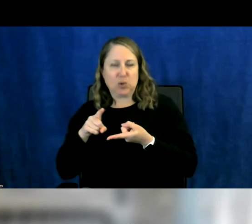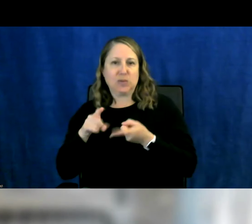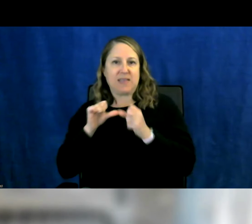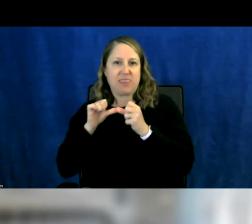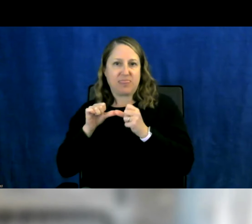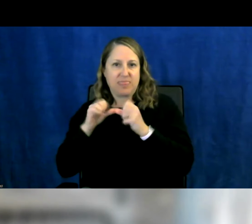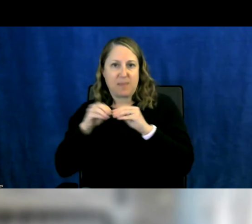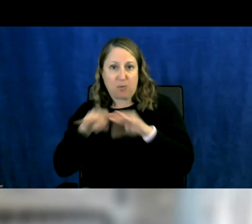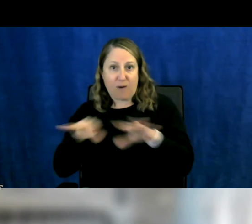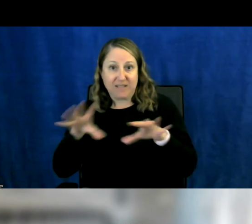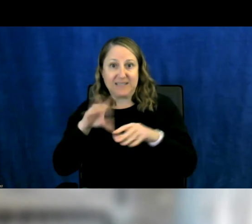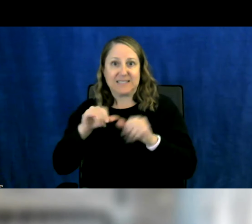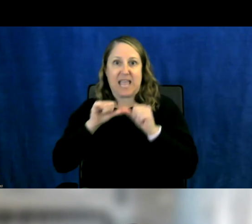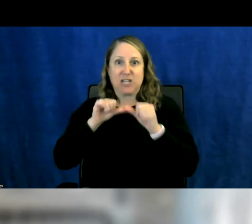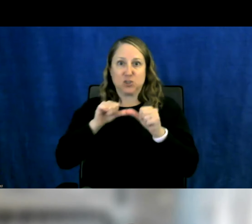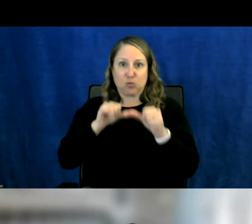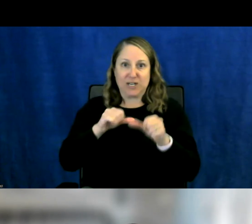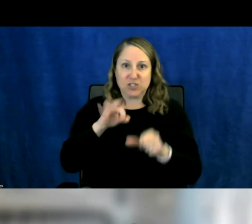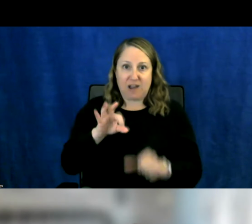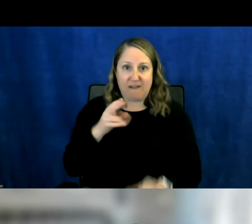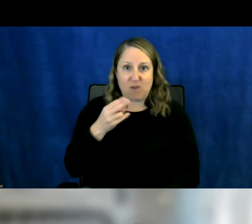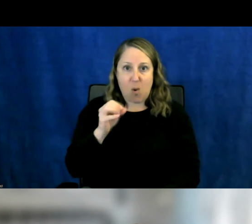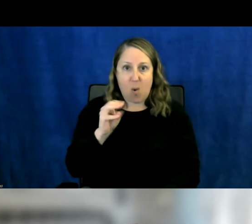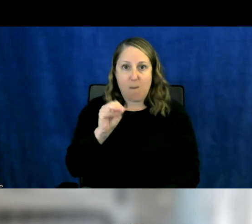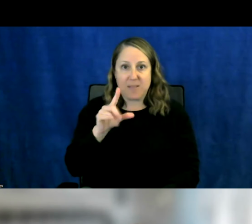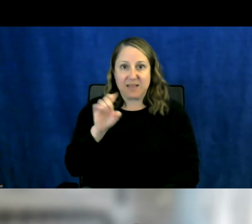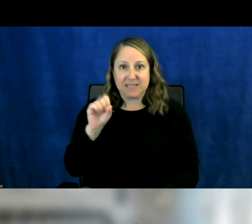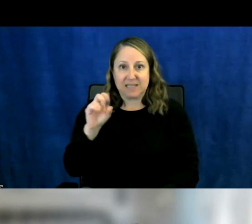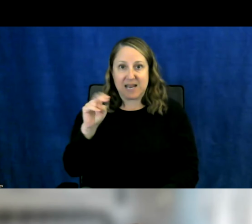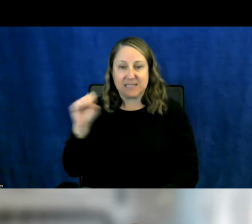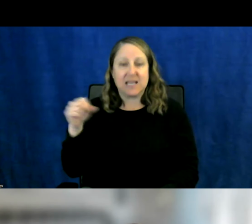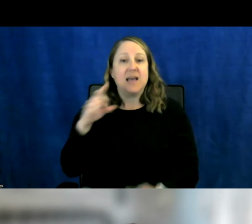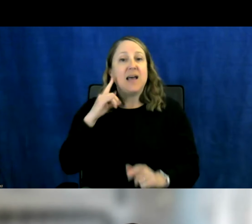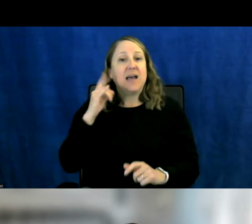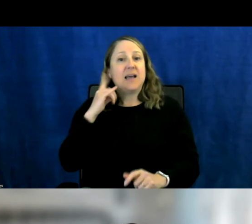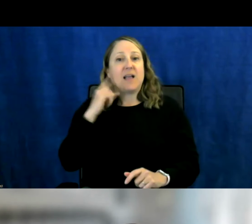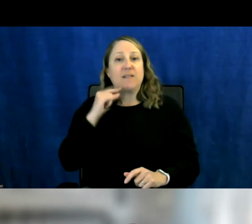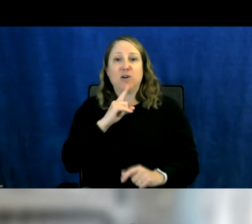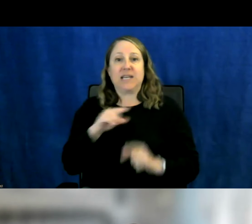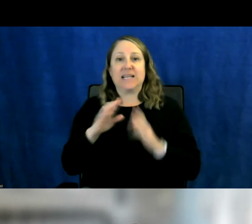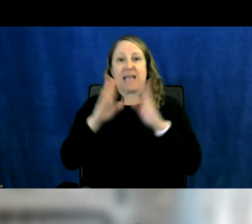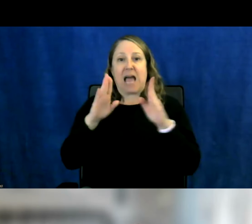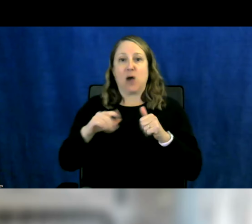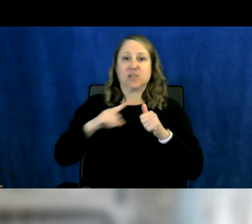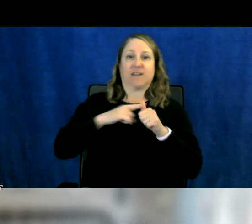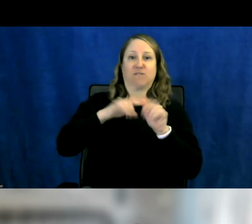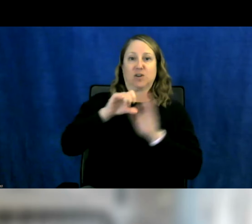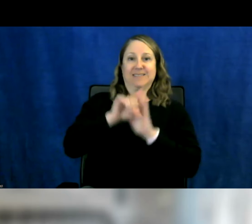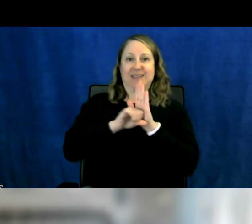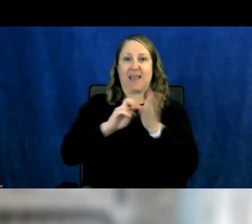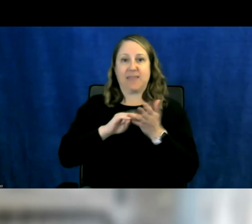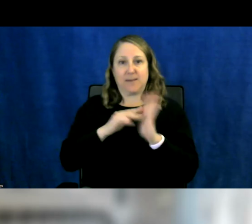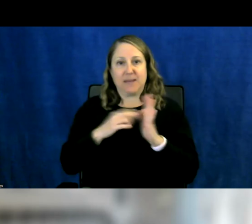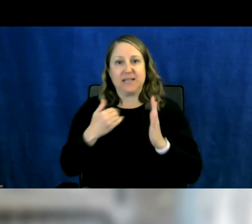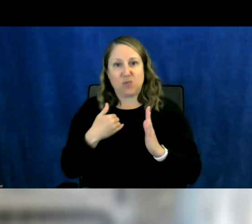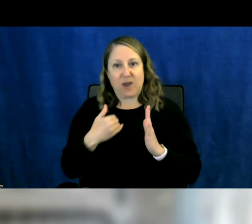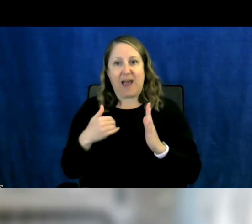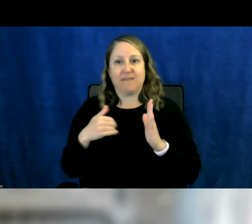in California. California is a housing first state, which means it's adopted statutory and regulatory language